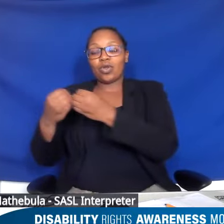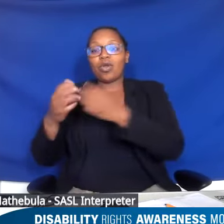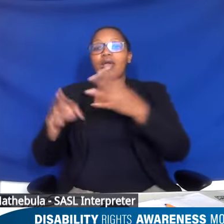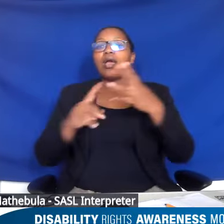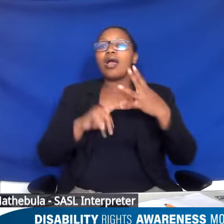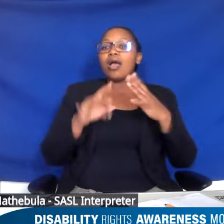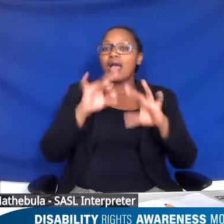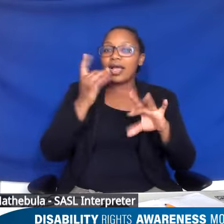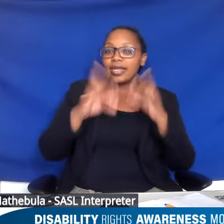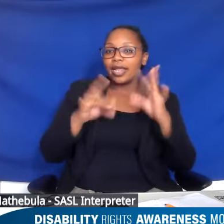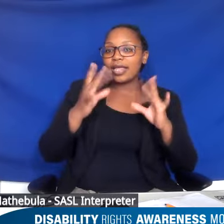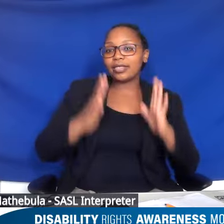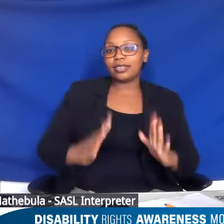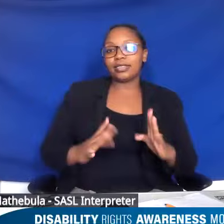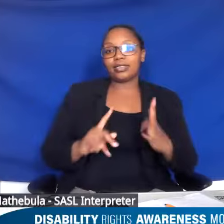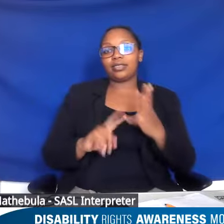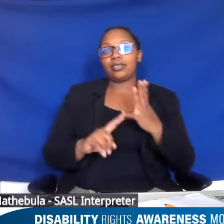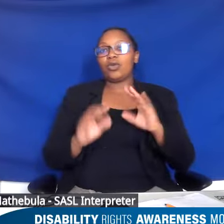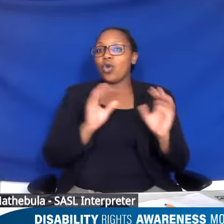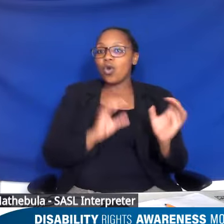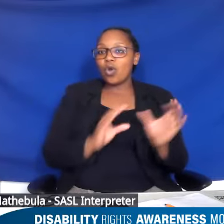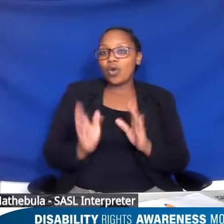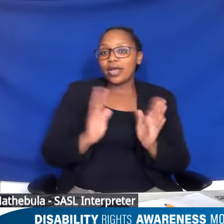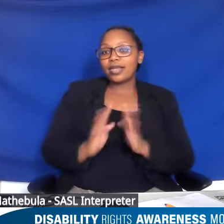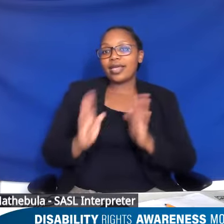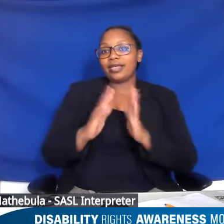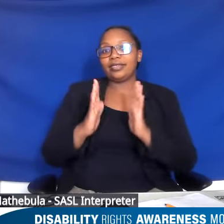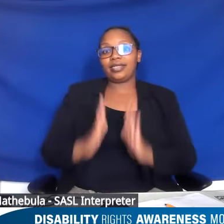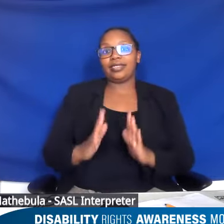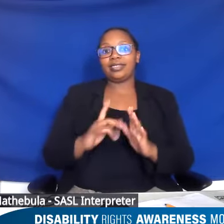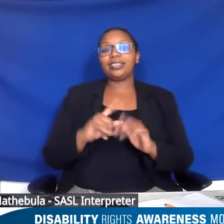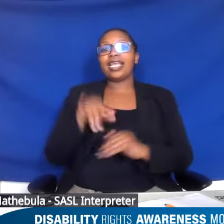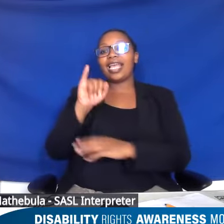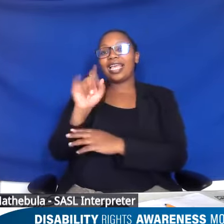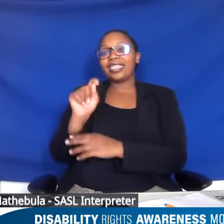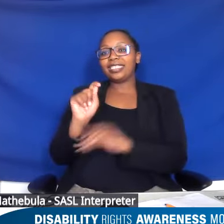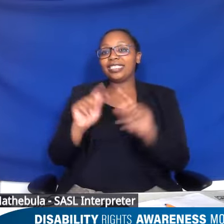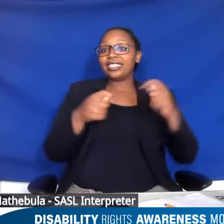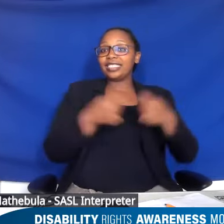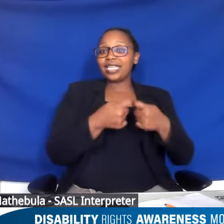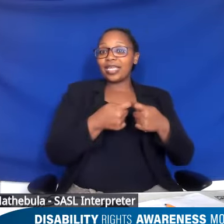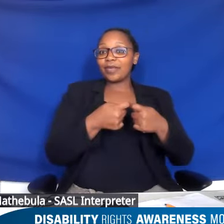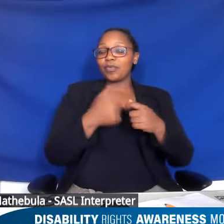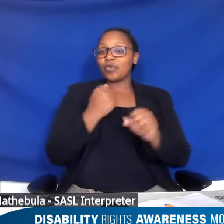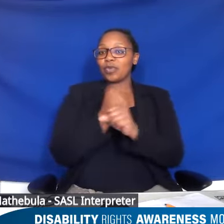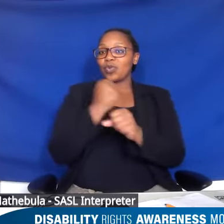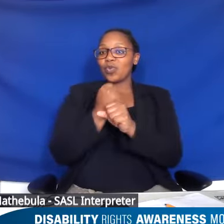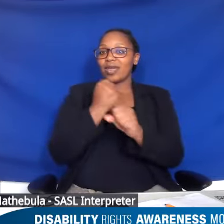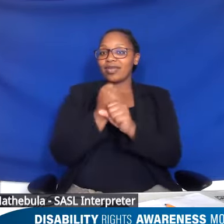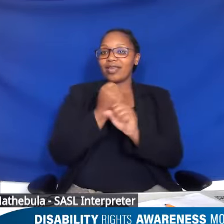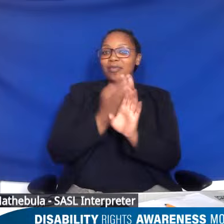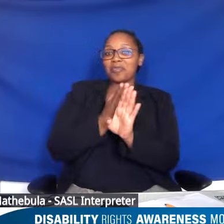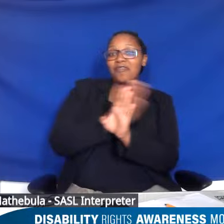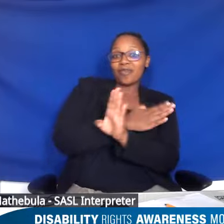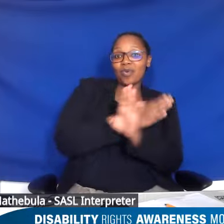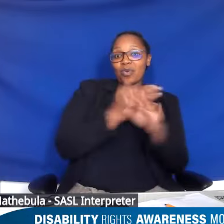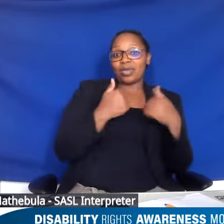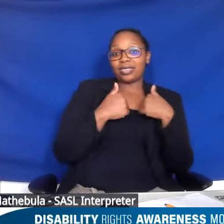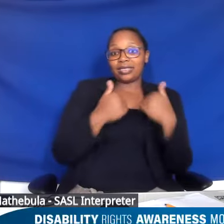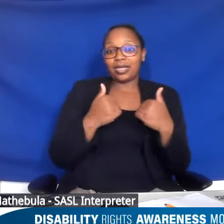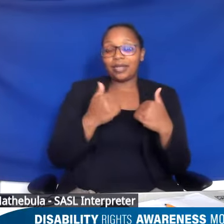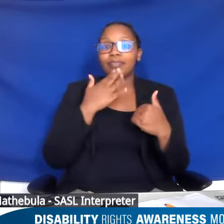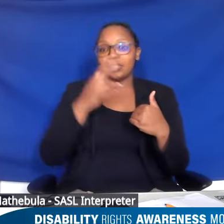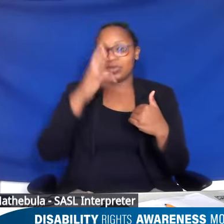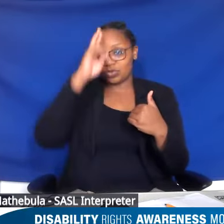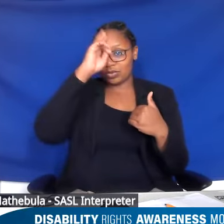organizers, the IT team that's been running up and down here behind the scenes. Please remember that all the slides will be available